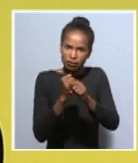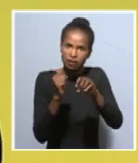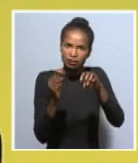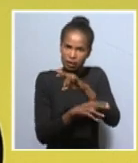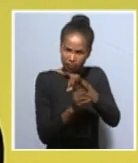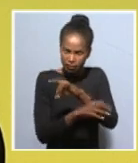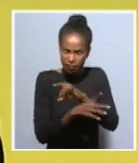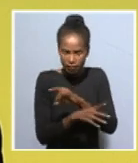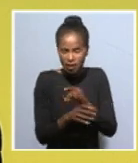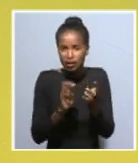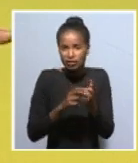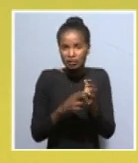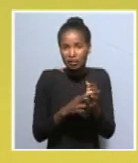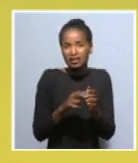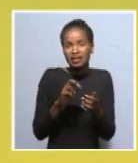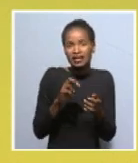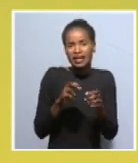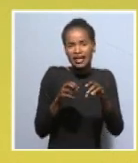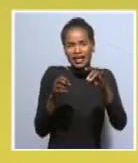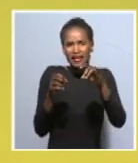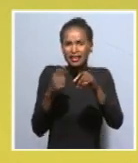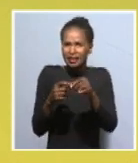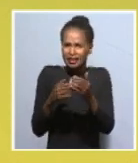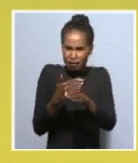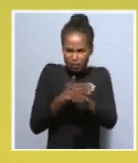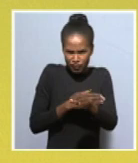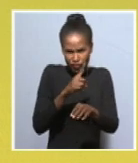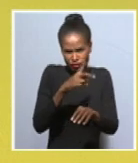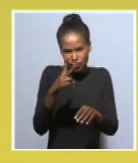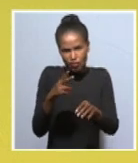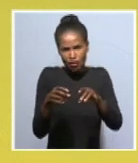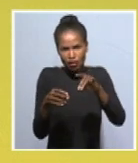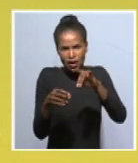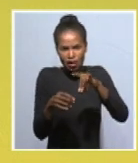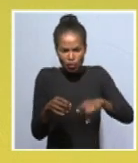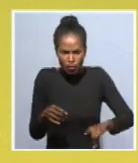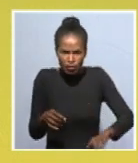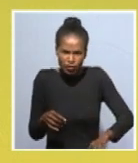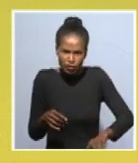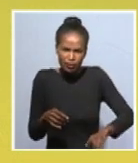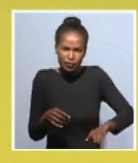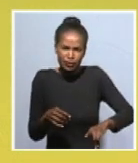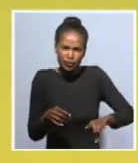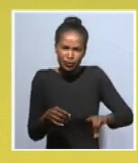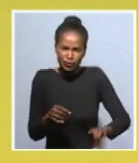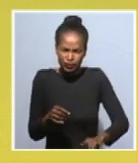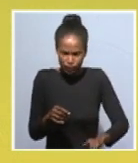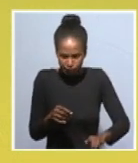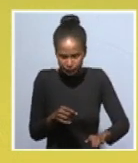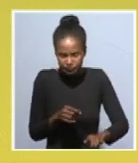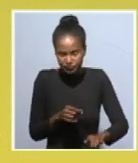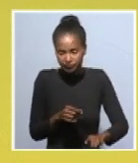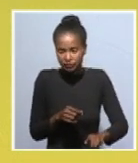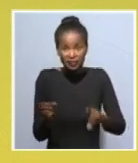before the cattle the winners are ready for sale, then this period